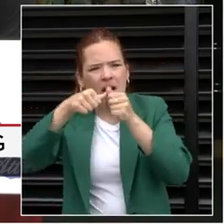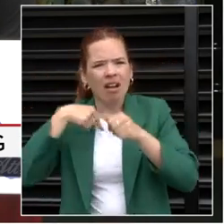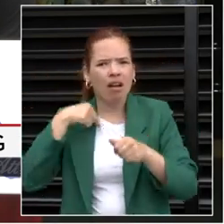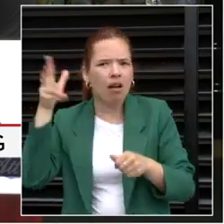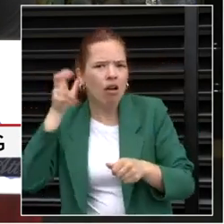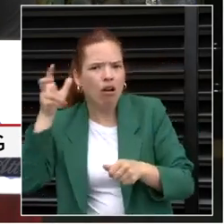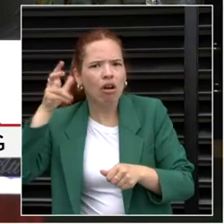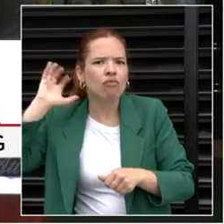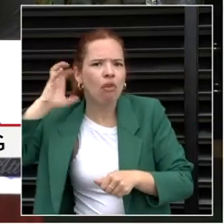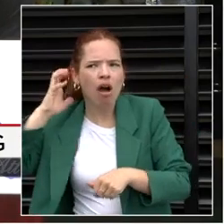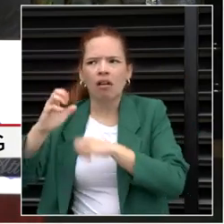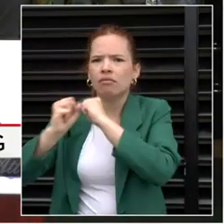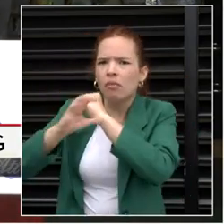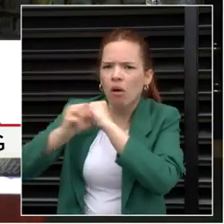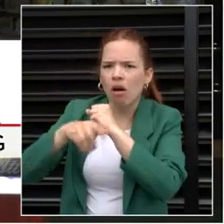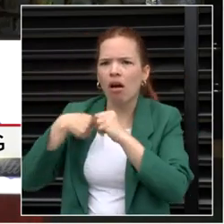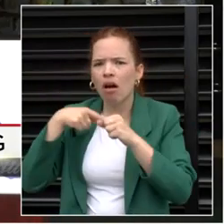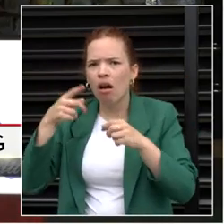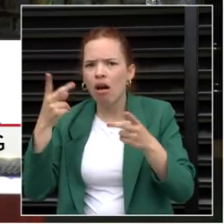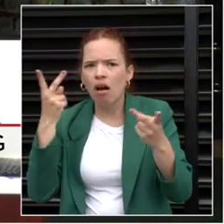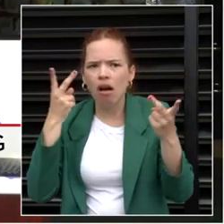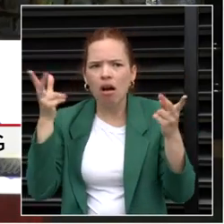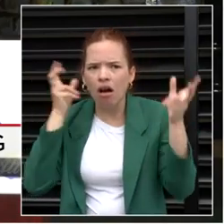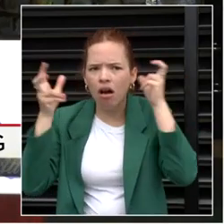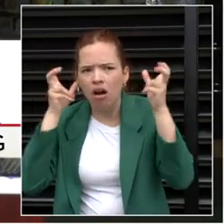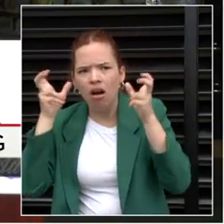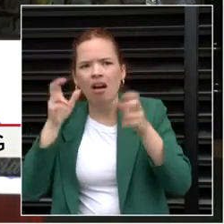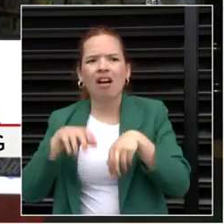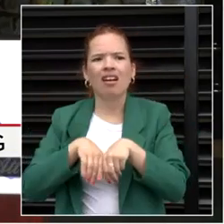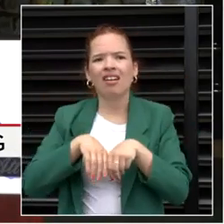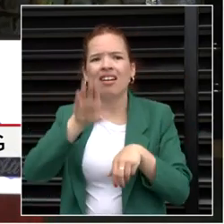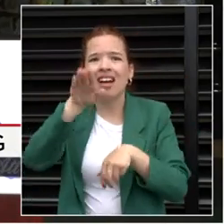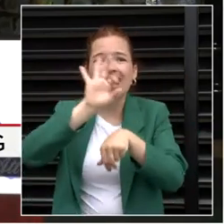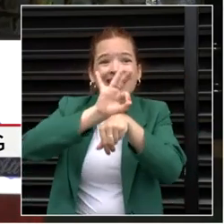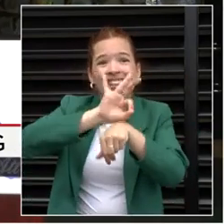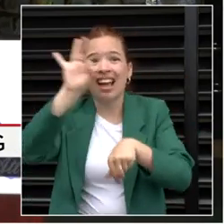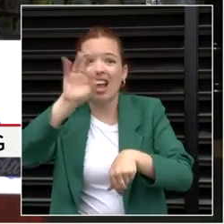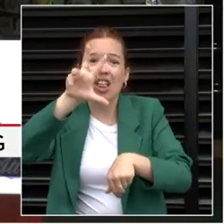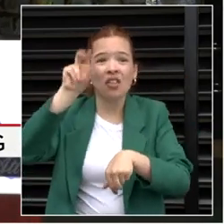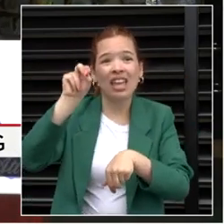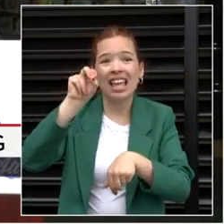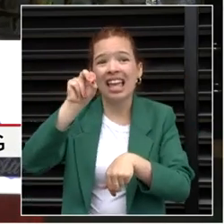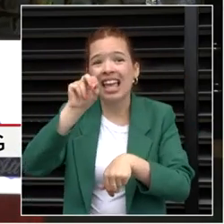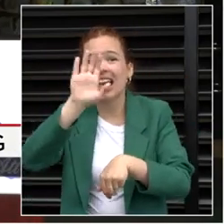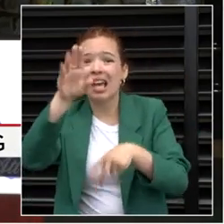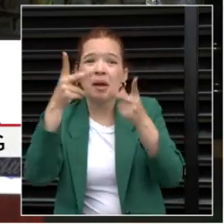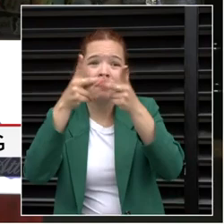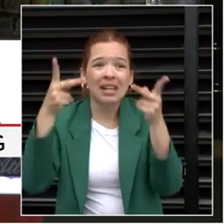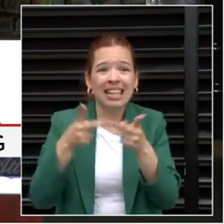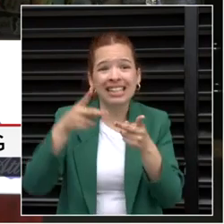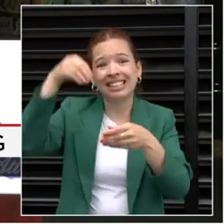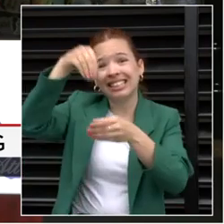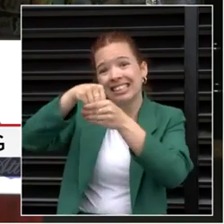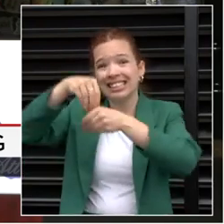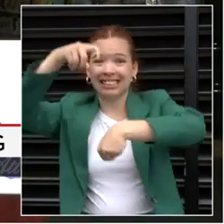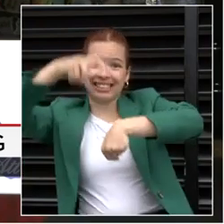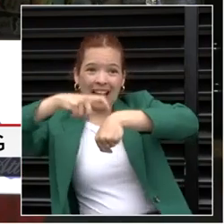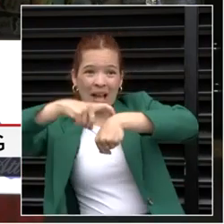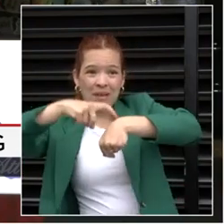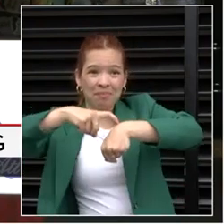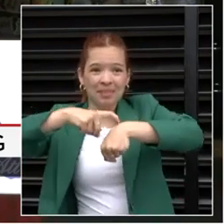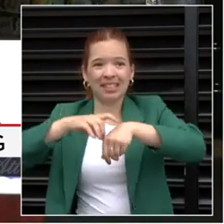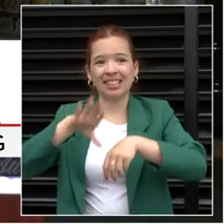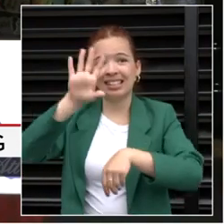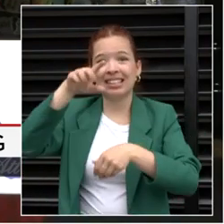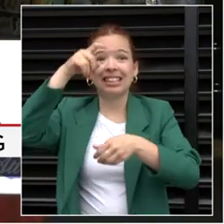9:30, a place in time, a time in space. It made quite